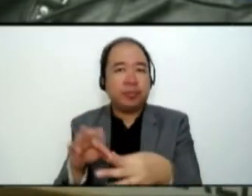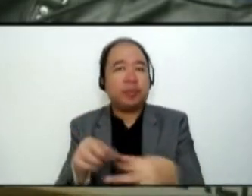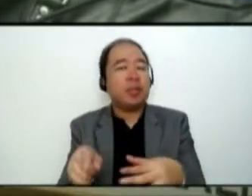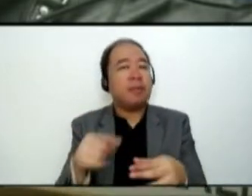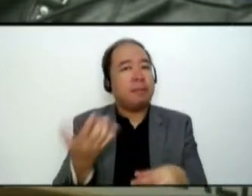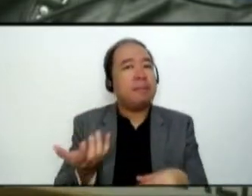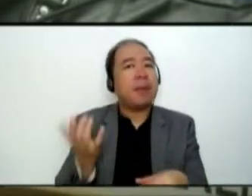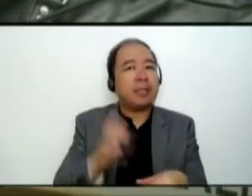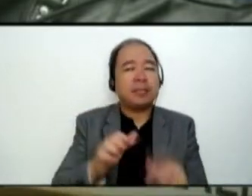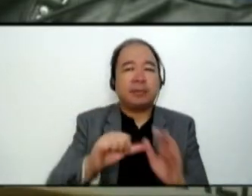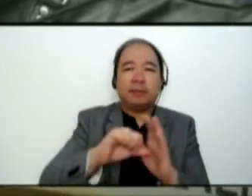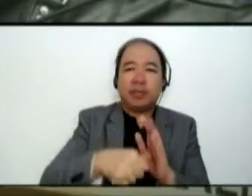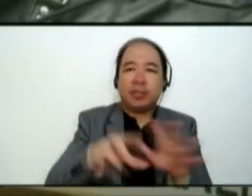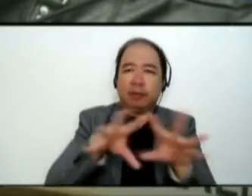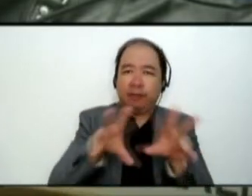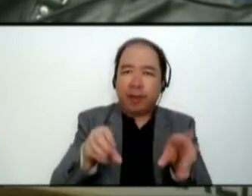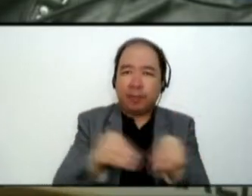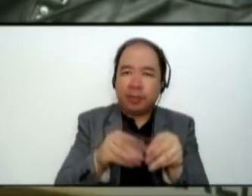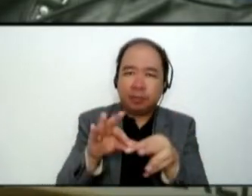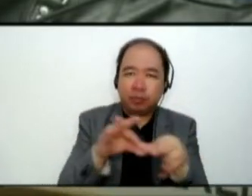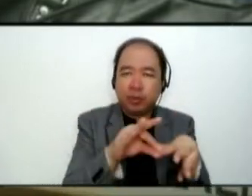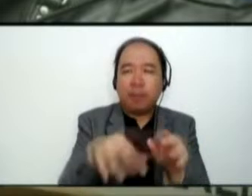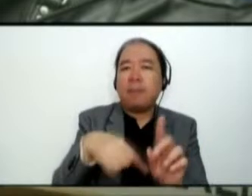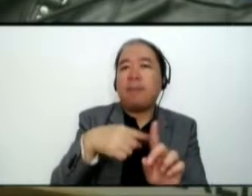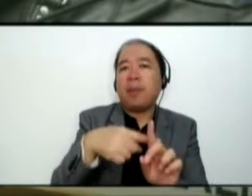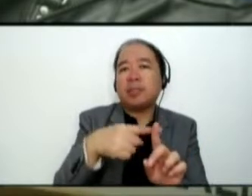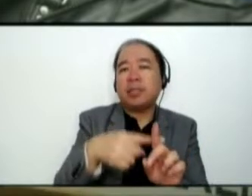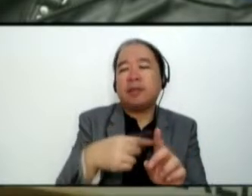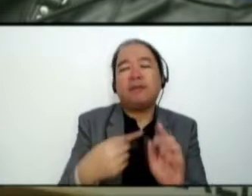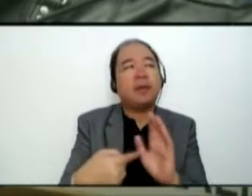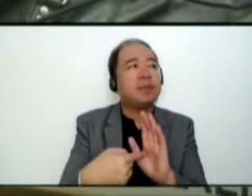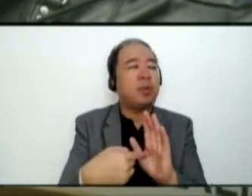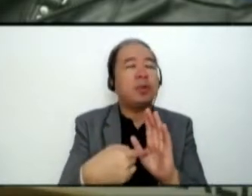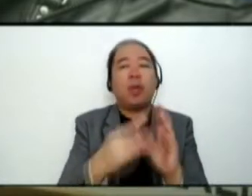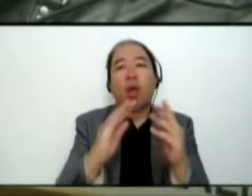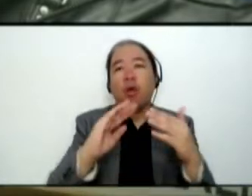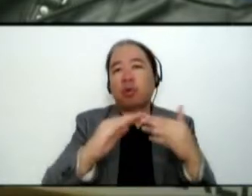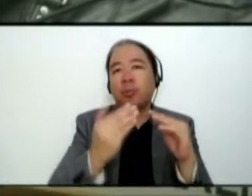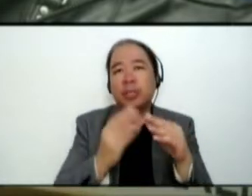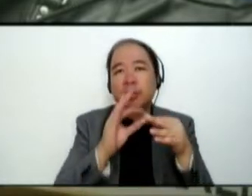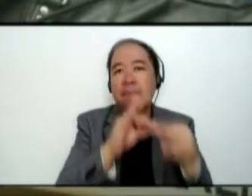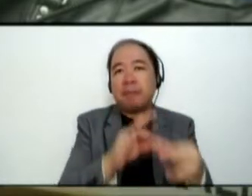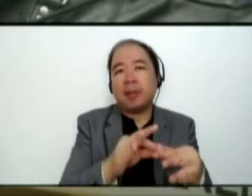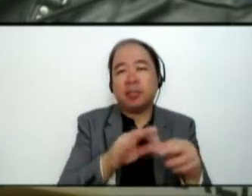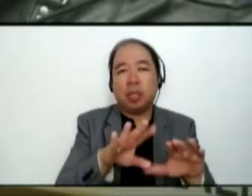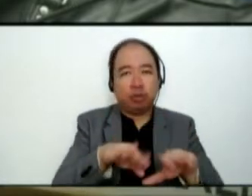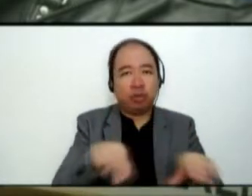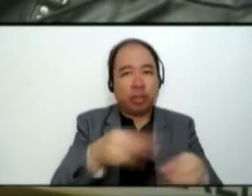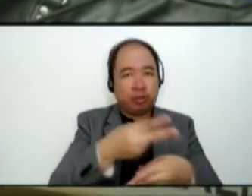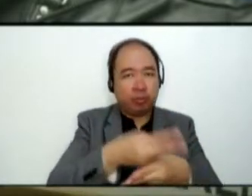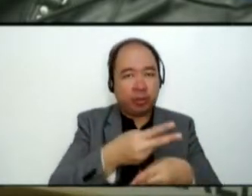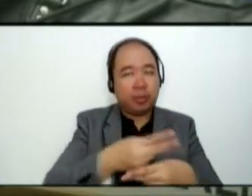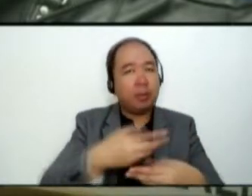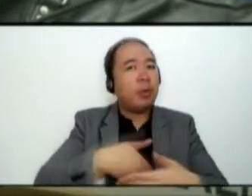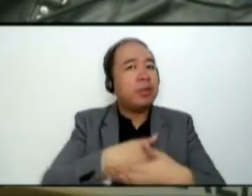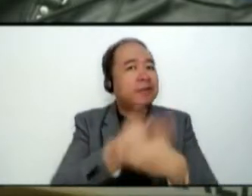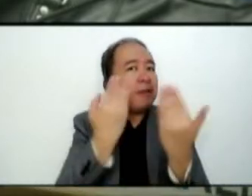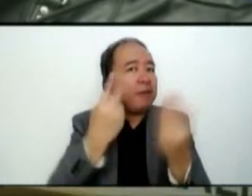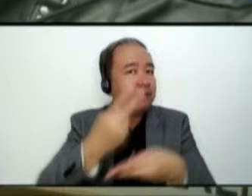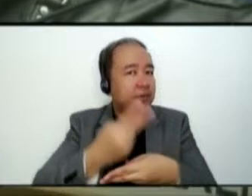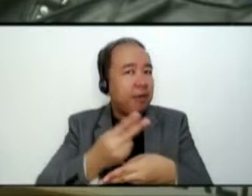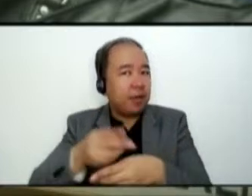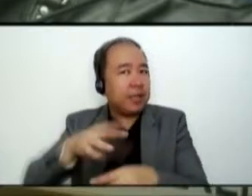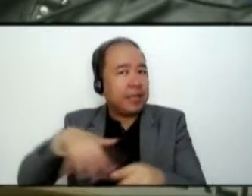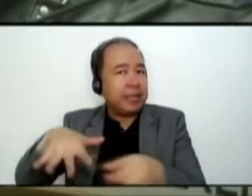positive intergenerational relations. Programs like community-based childcare and daycare centers in workplaces support